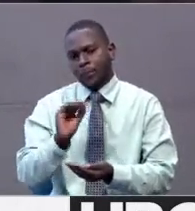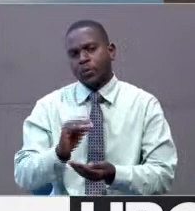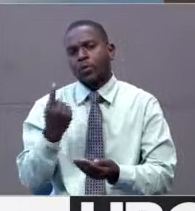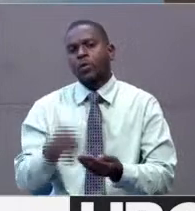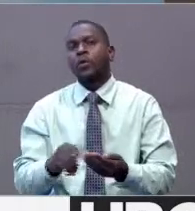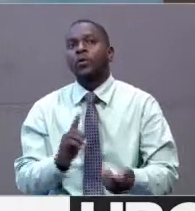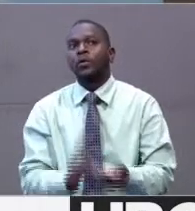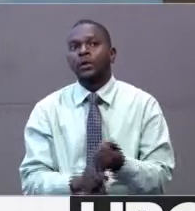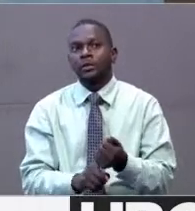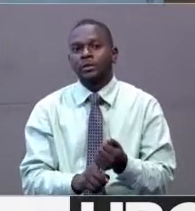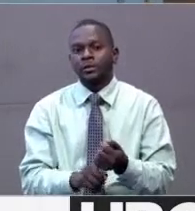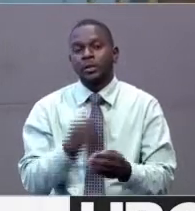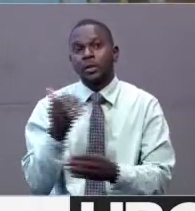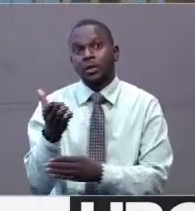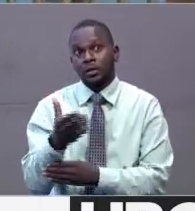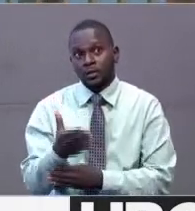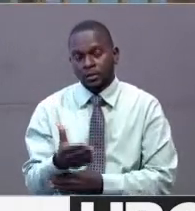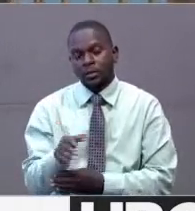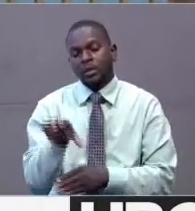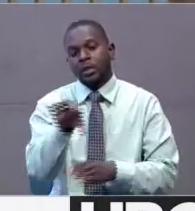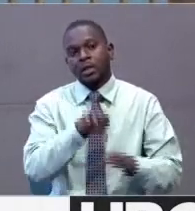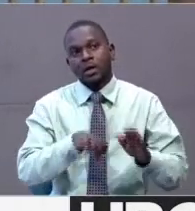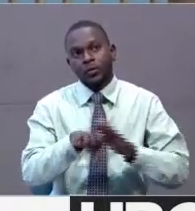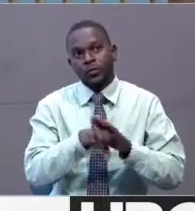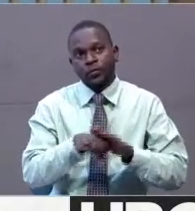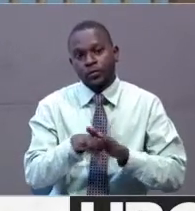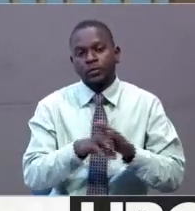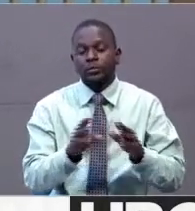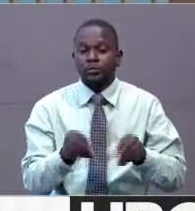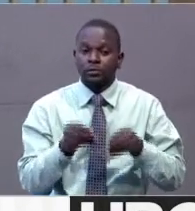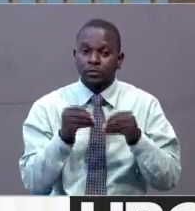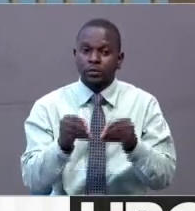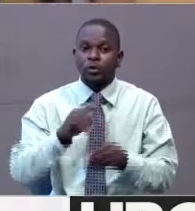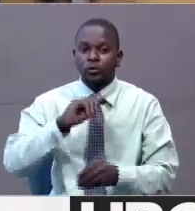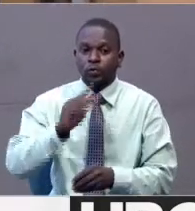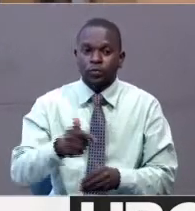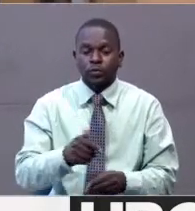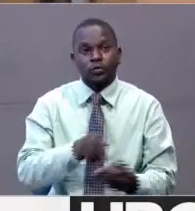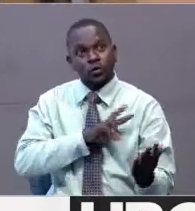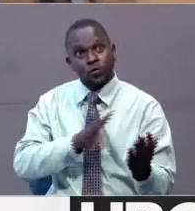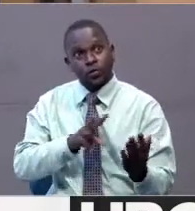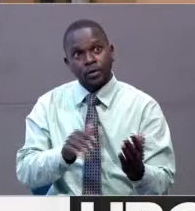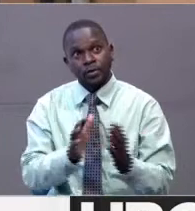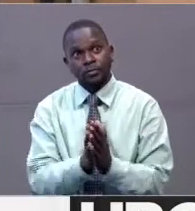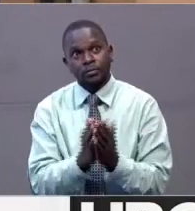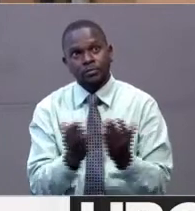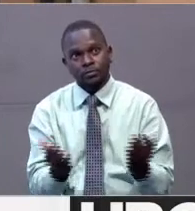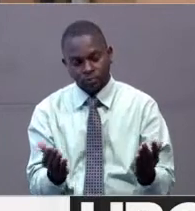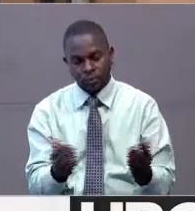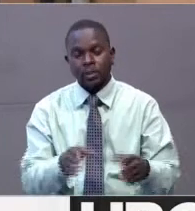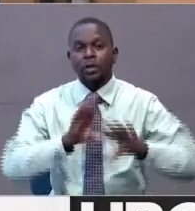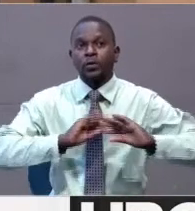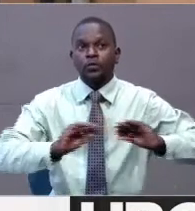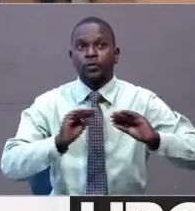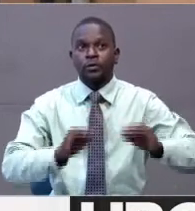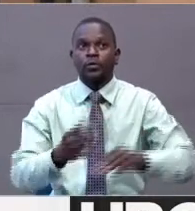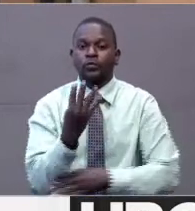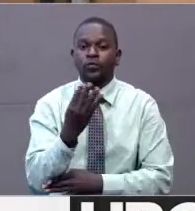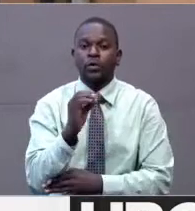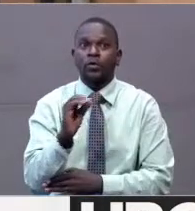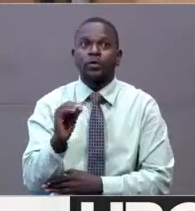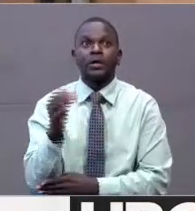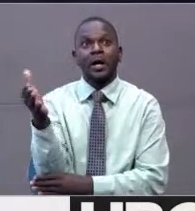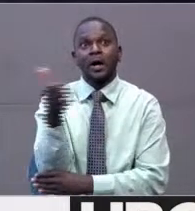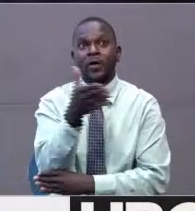achieve. The Ministry of Environment has given out over 1,000 reading material, trained over 400 ambassadors,